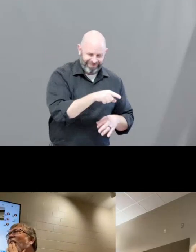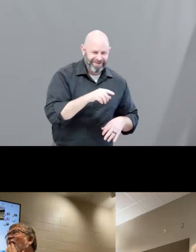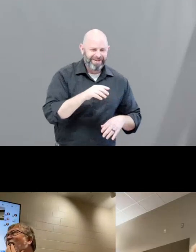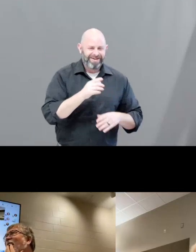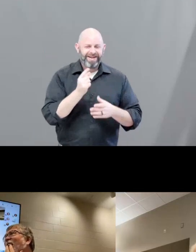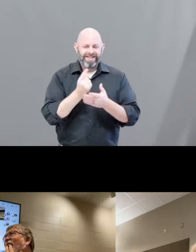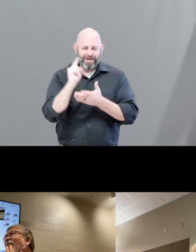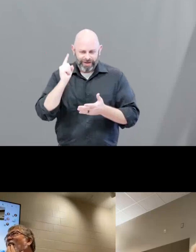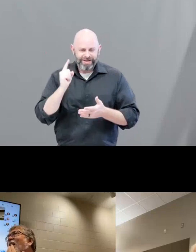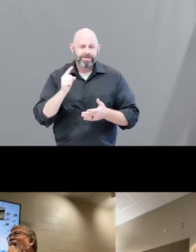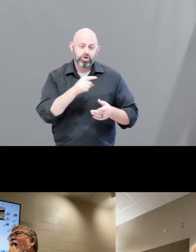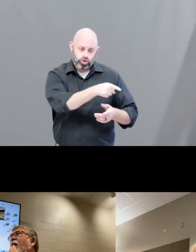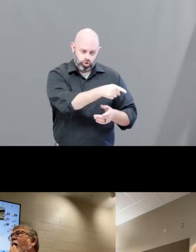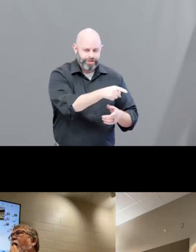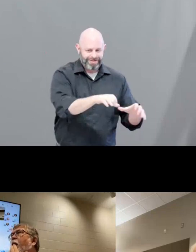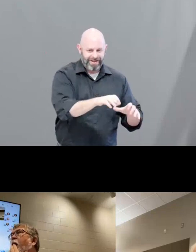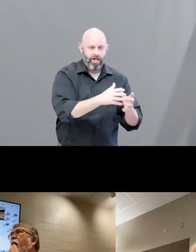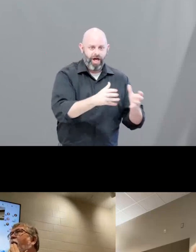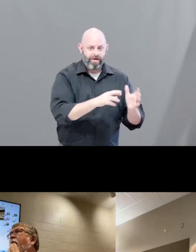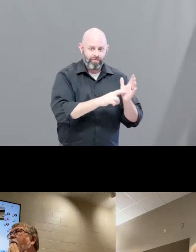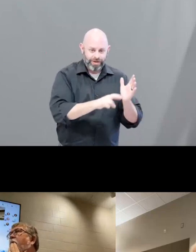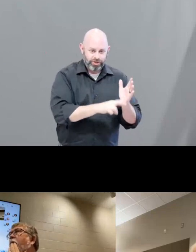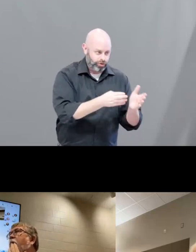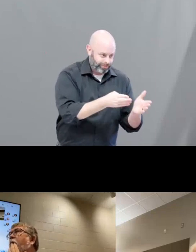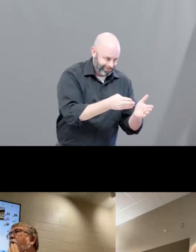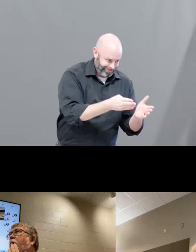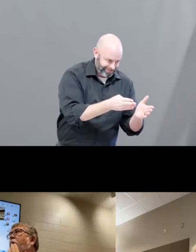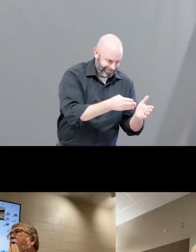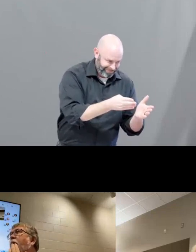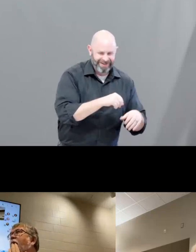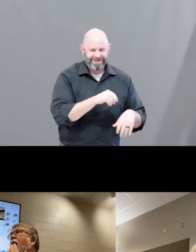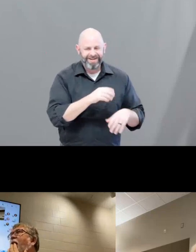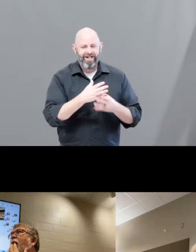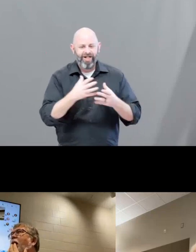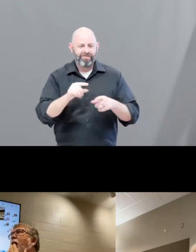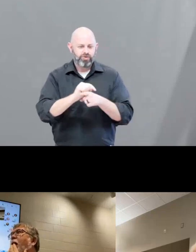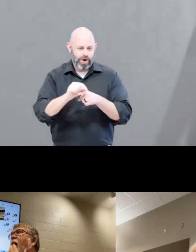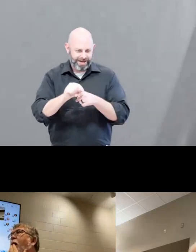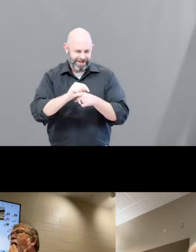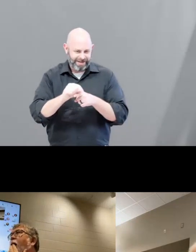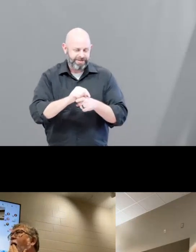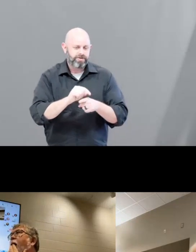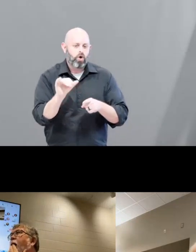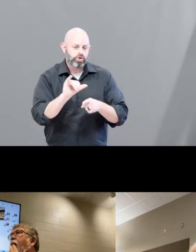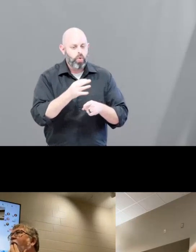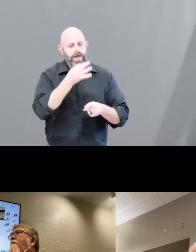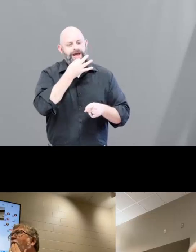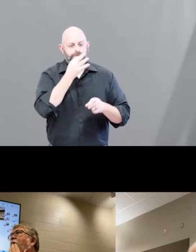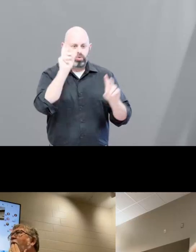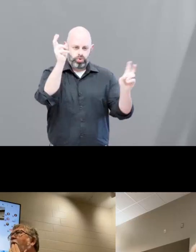So she's done a lot of research, she's attended a lot of trainings on it. We also,